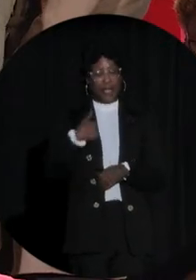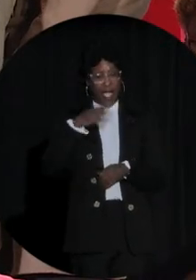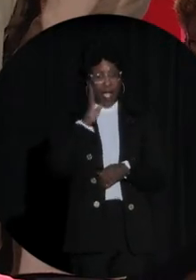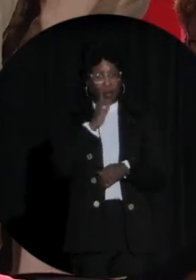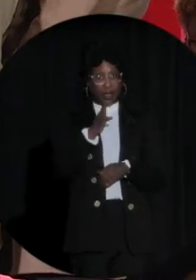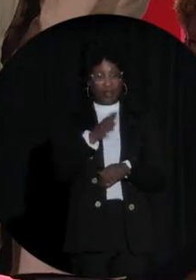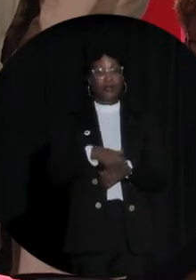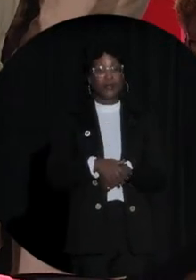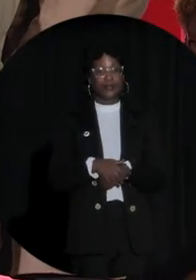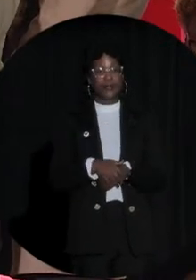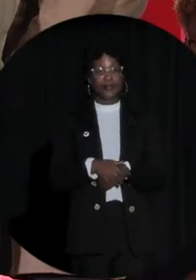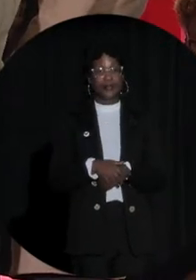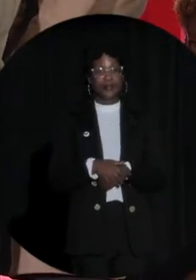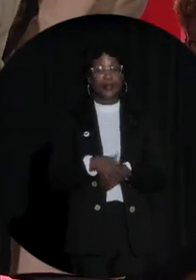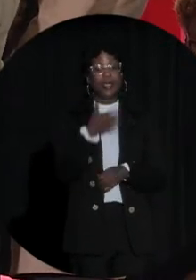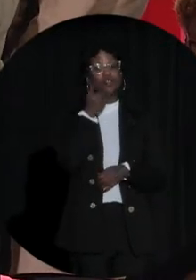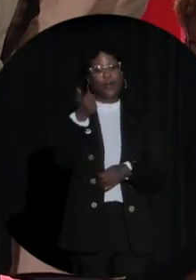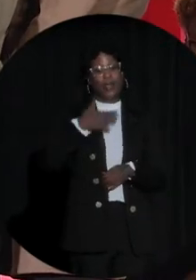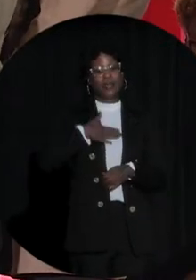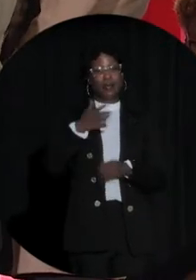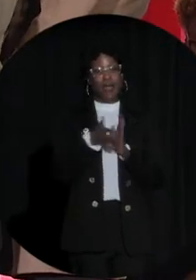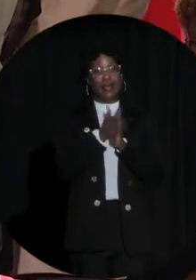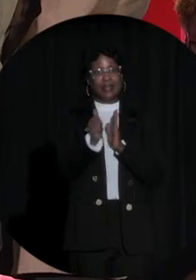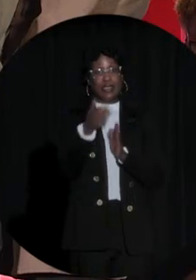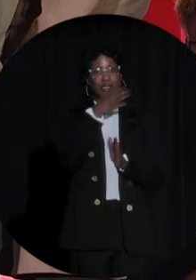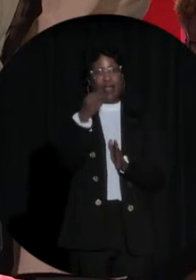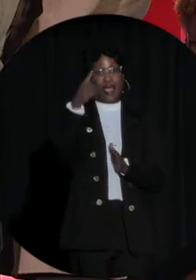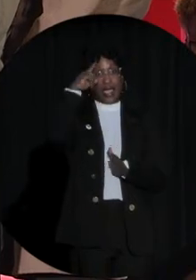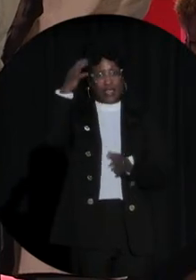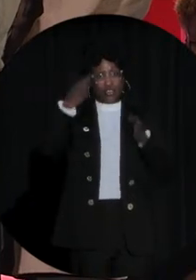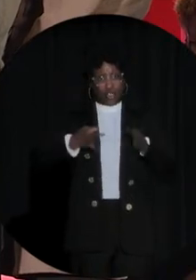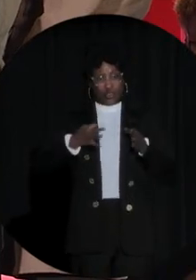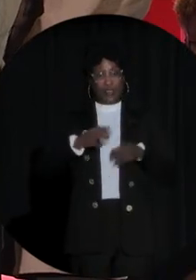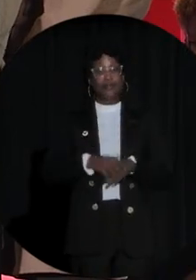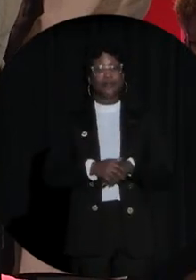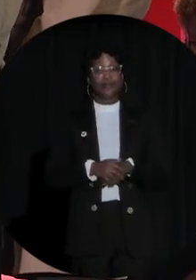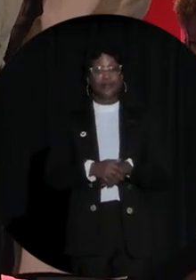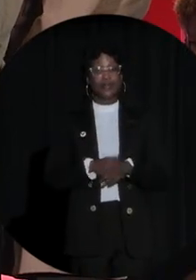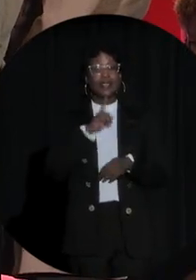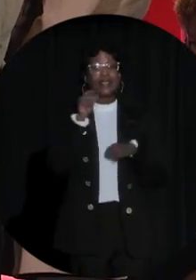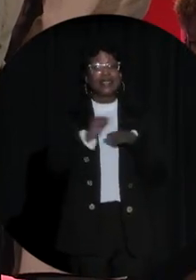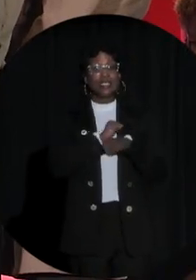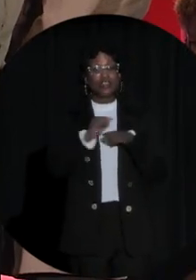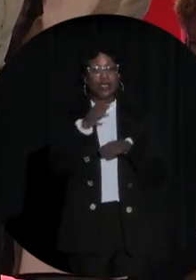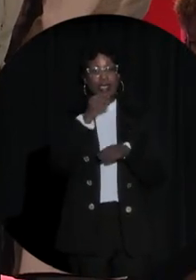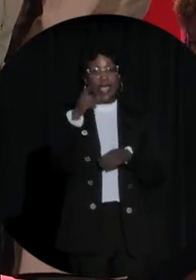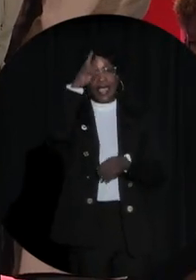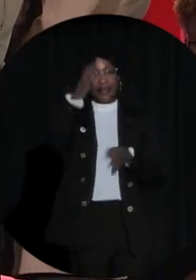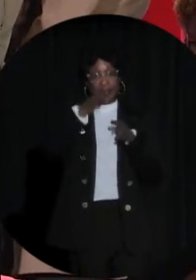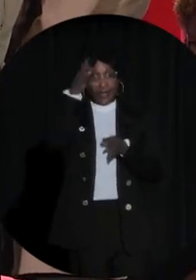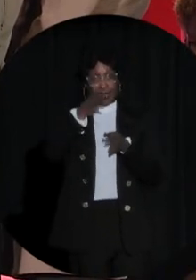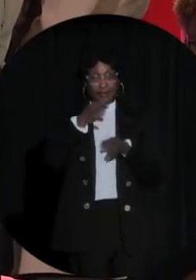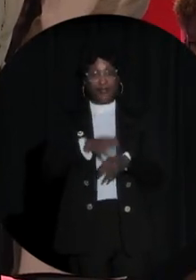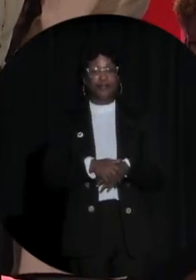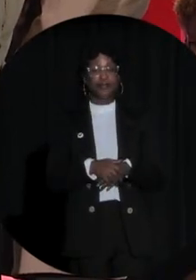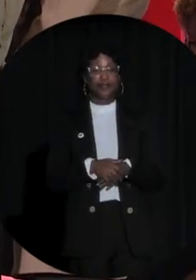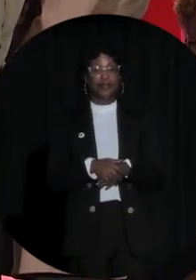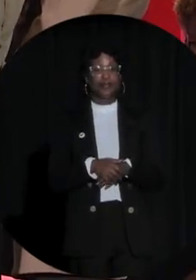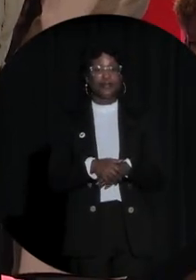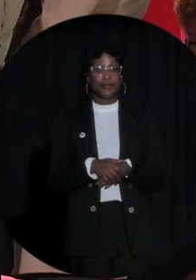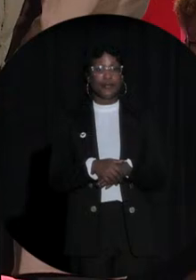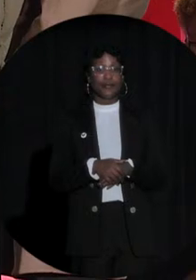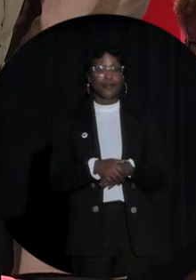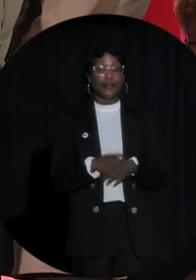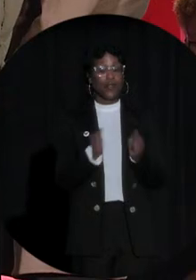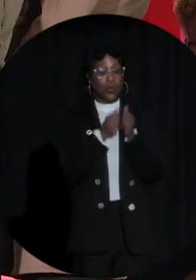that I will. To the best of my skill and judgment. To the best of my skill and judgment. Diligently and faithfully. Diligently and faithfully. Without